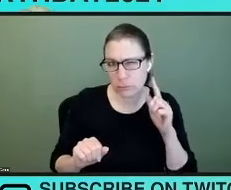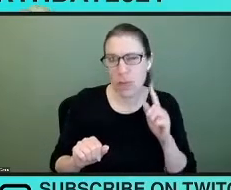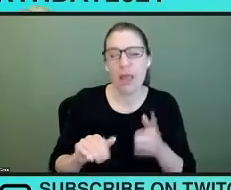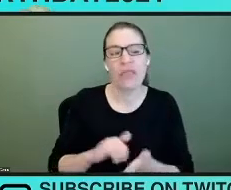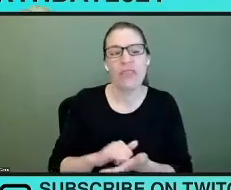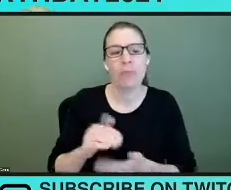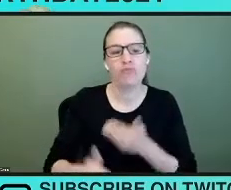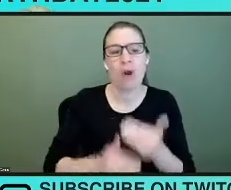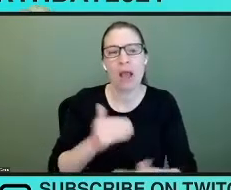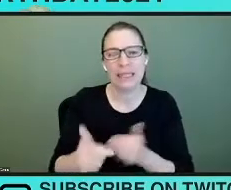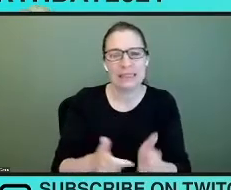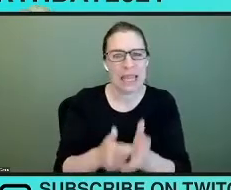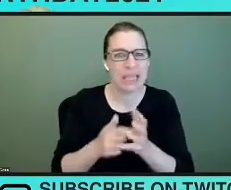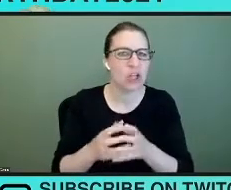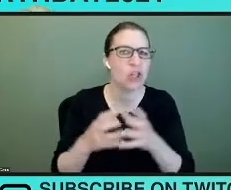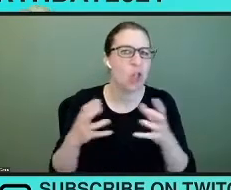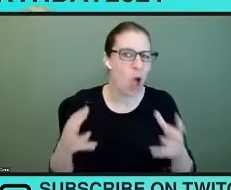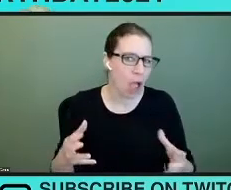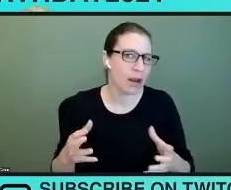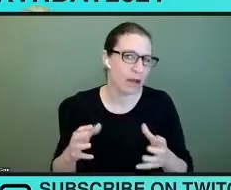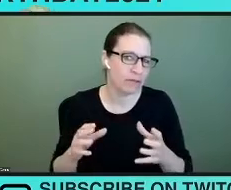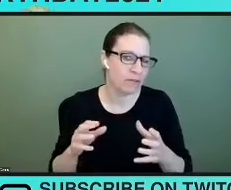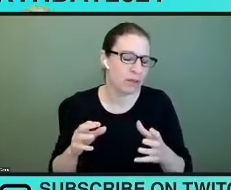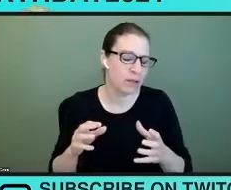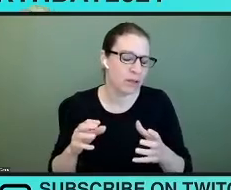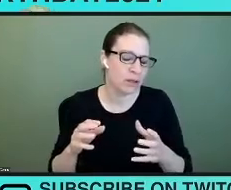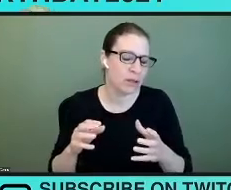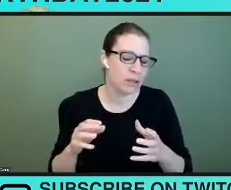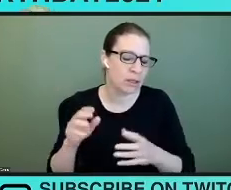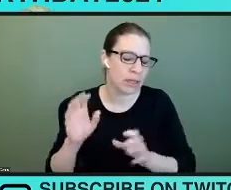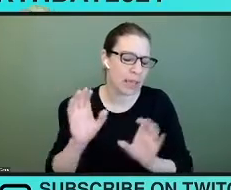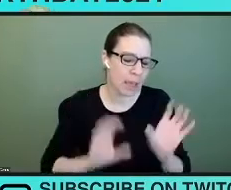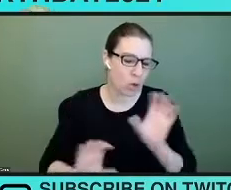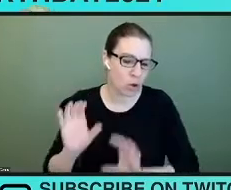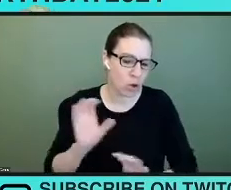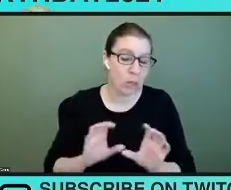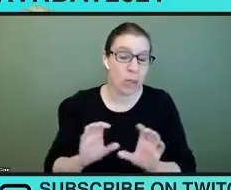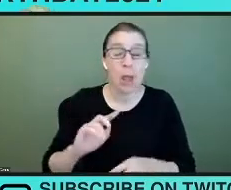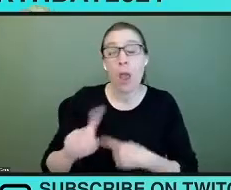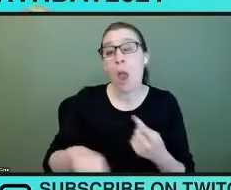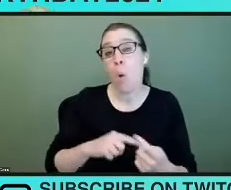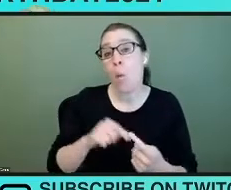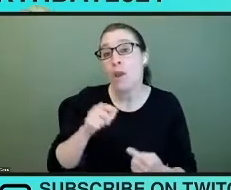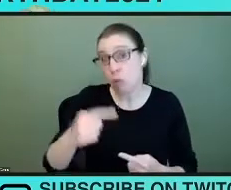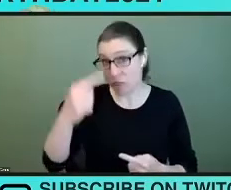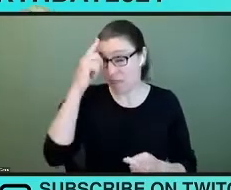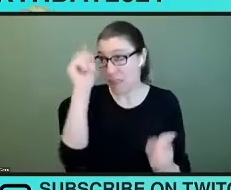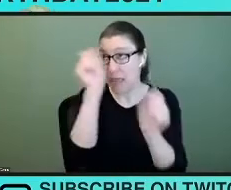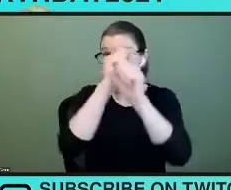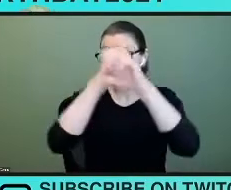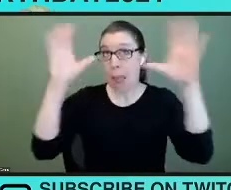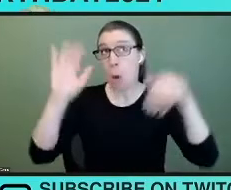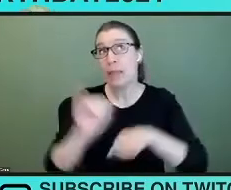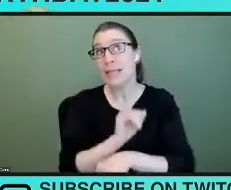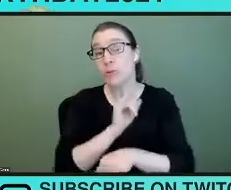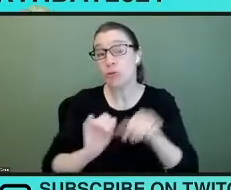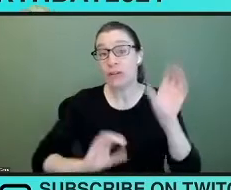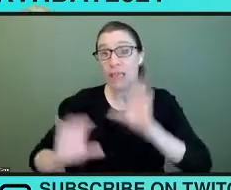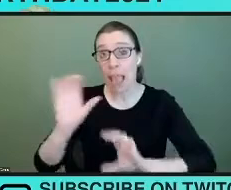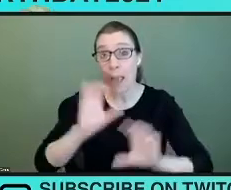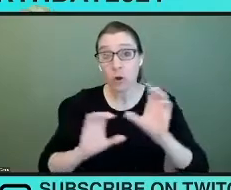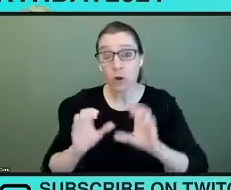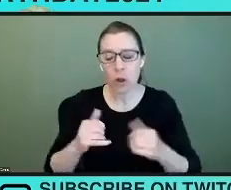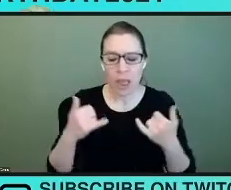of all electricity in the world. But when you think about the chemical industry, these are sort of like niche processes. They look very